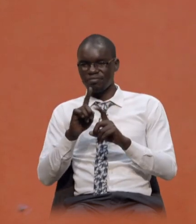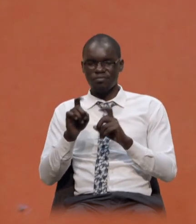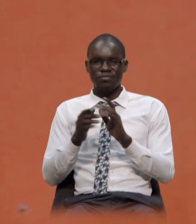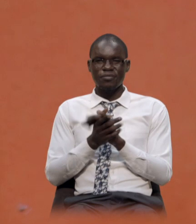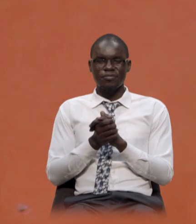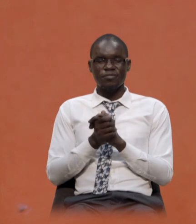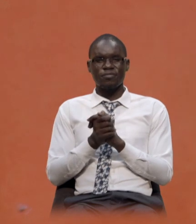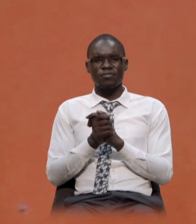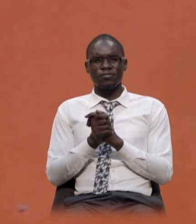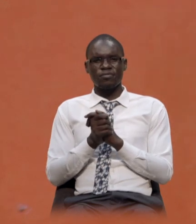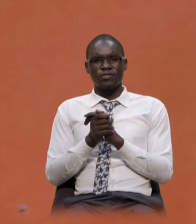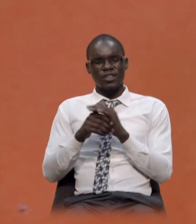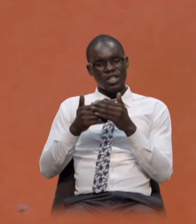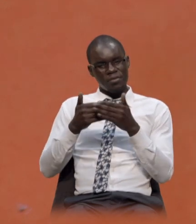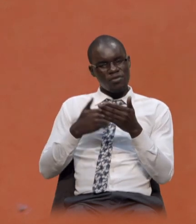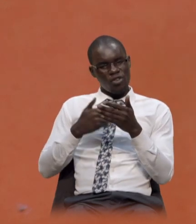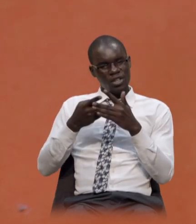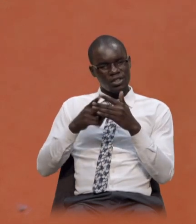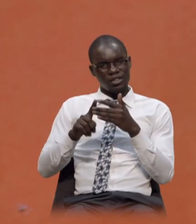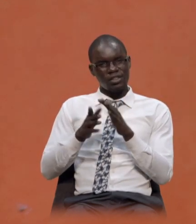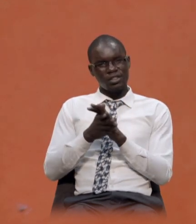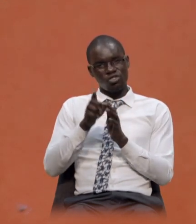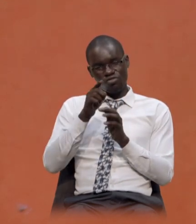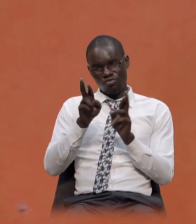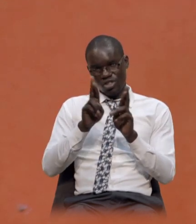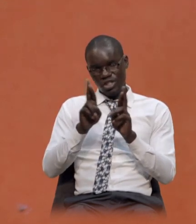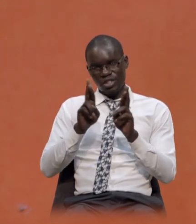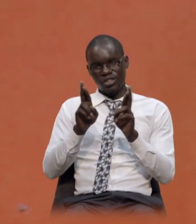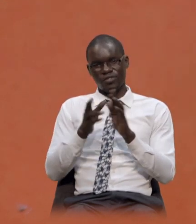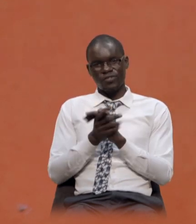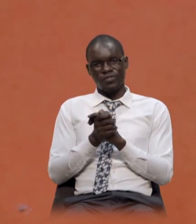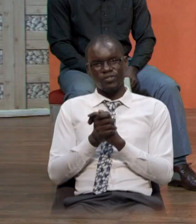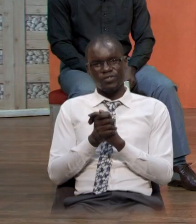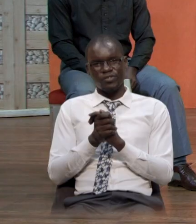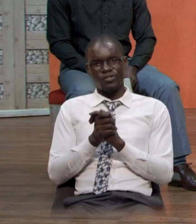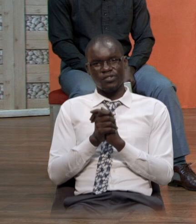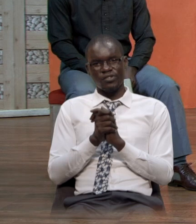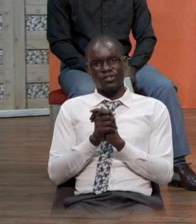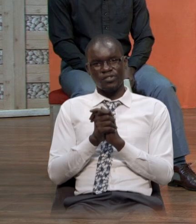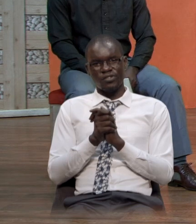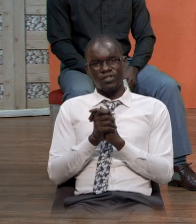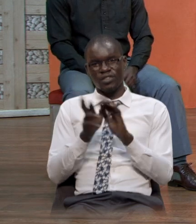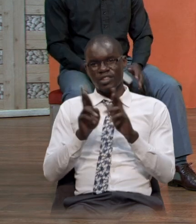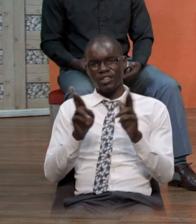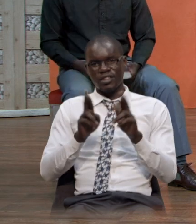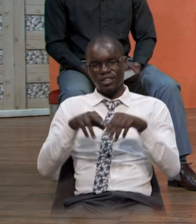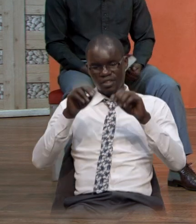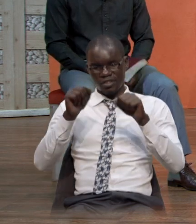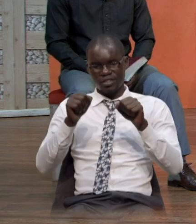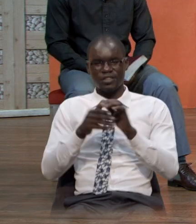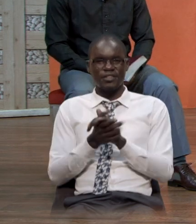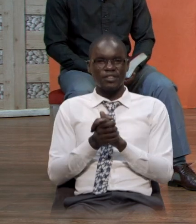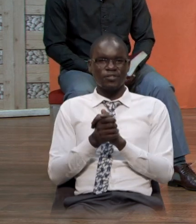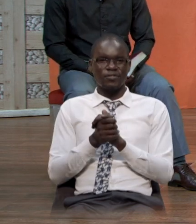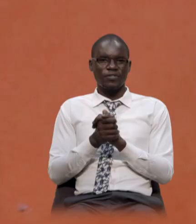Bible. So before I begin, are you ready? Oh, yes. Yeah. Yeah. Are you ready? Yes.